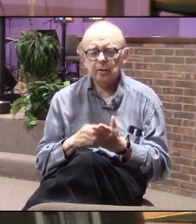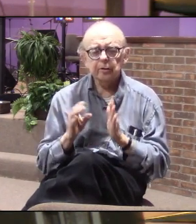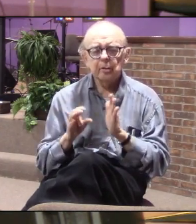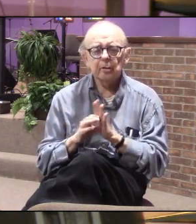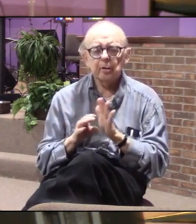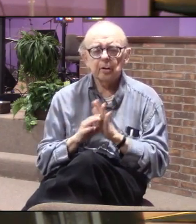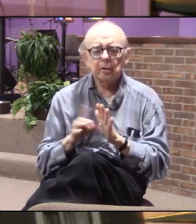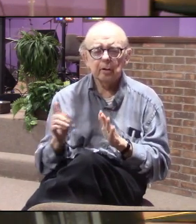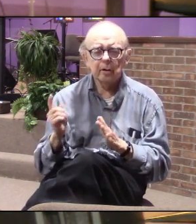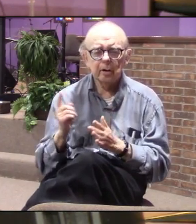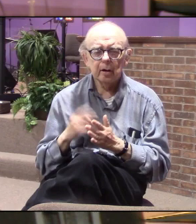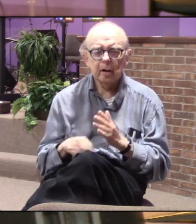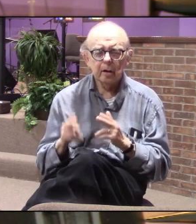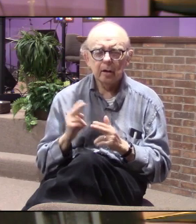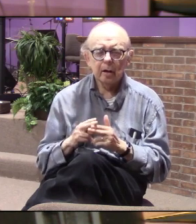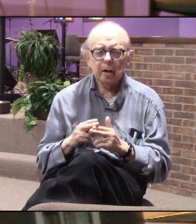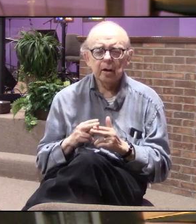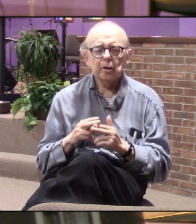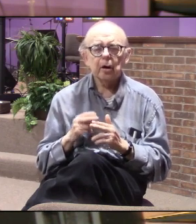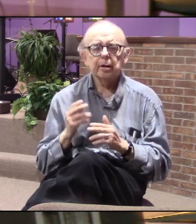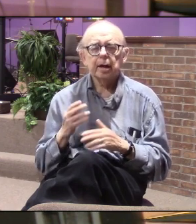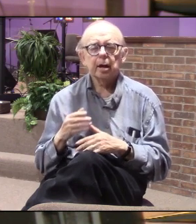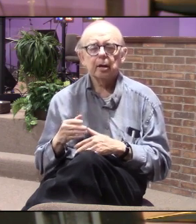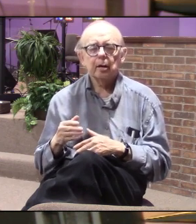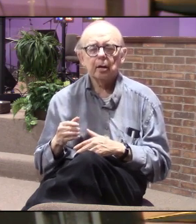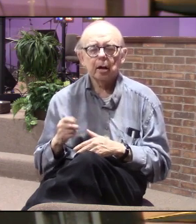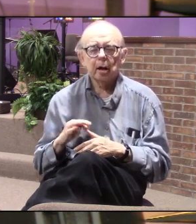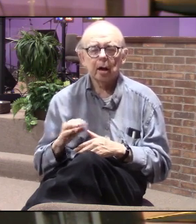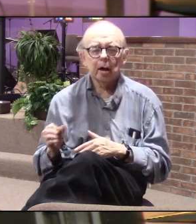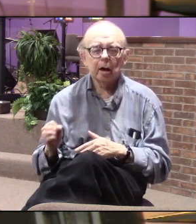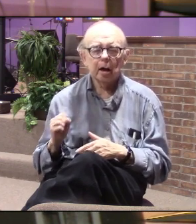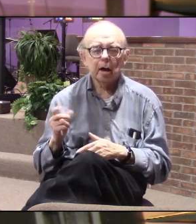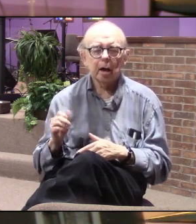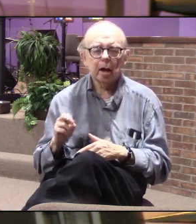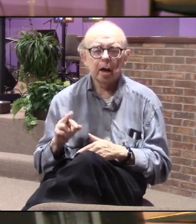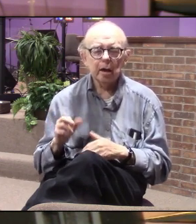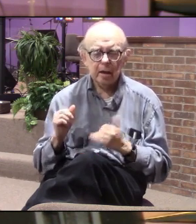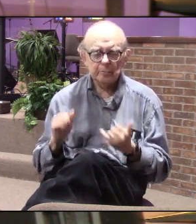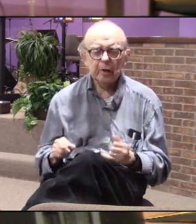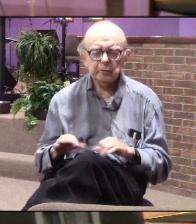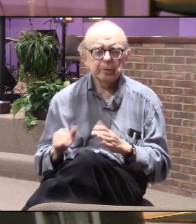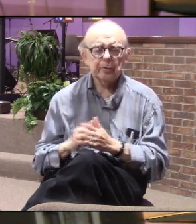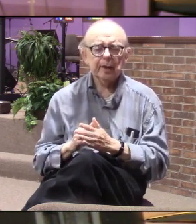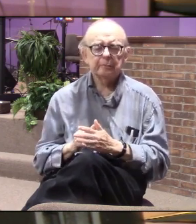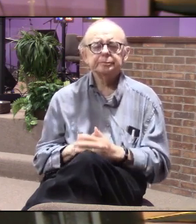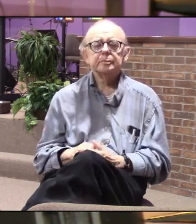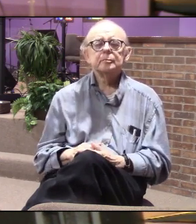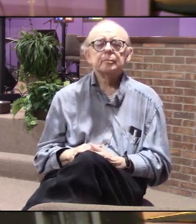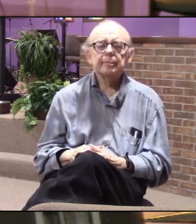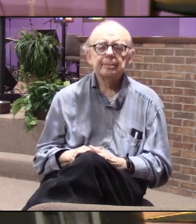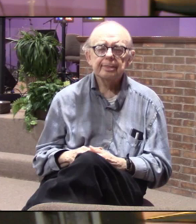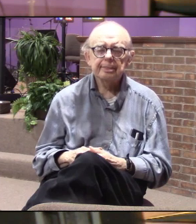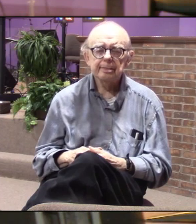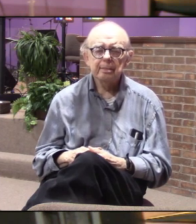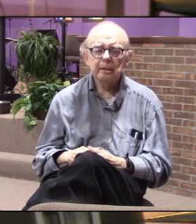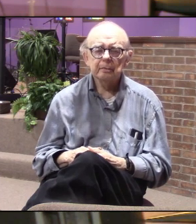picture of what is called a whale shark, which is capable of doing this. So,